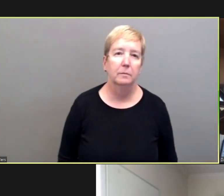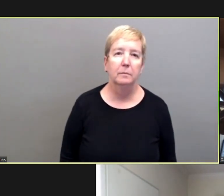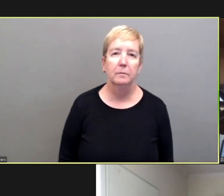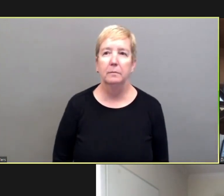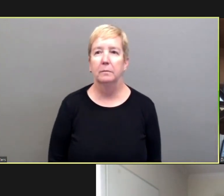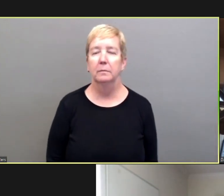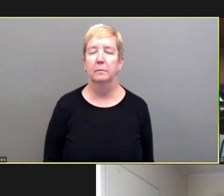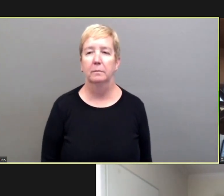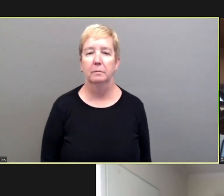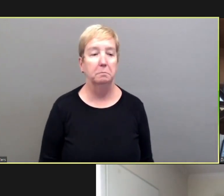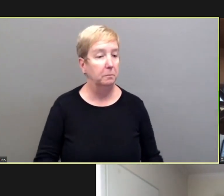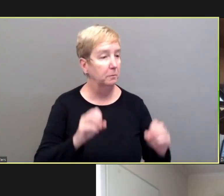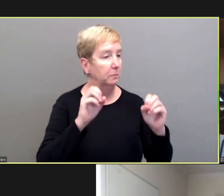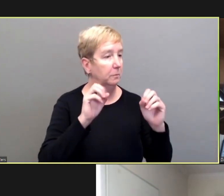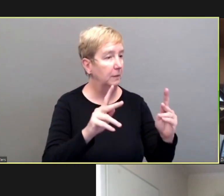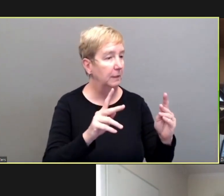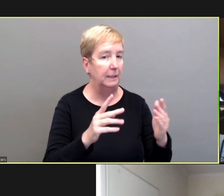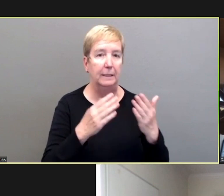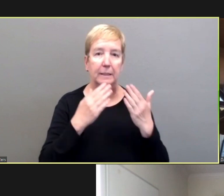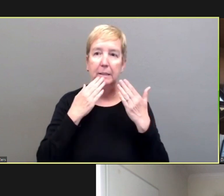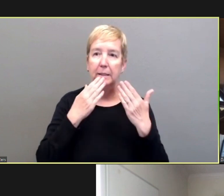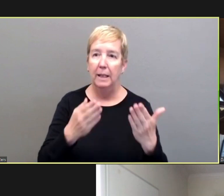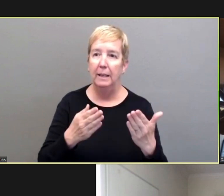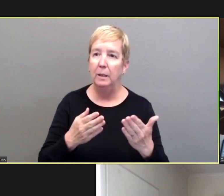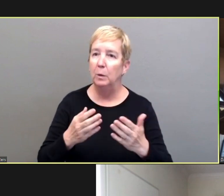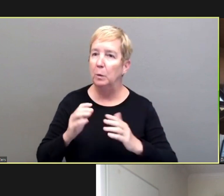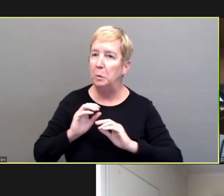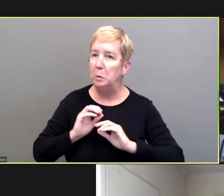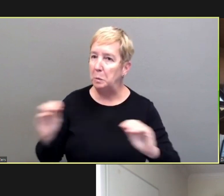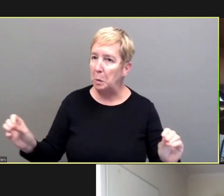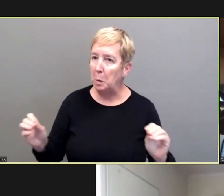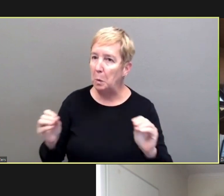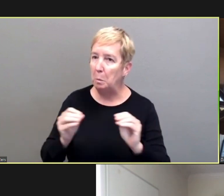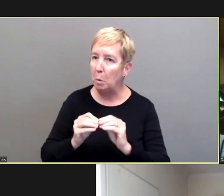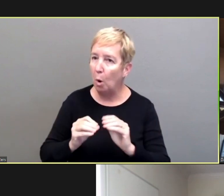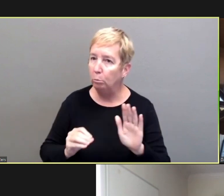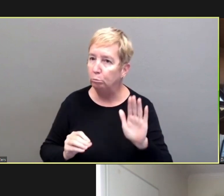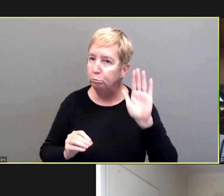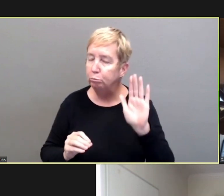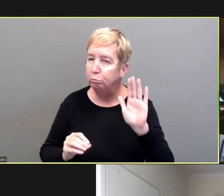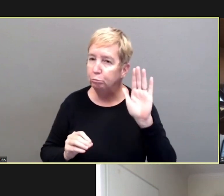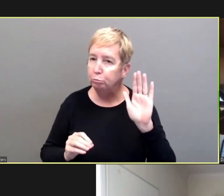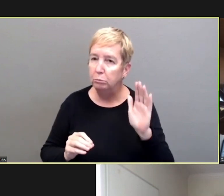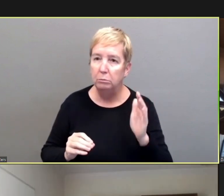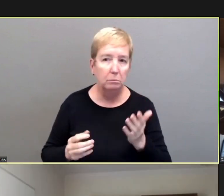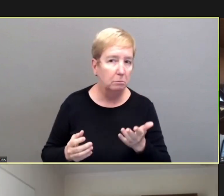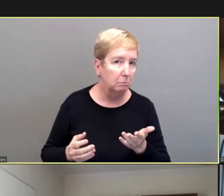Okay, thanks so much. I'm not seeing any additional hands. Any final questions from the group?